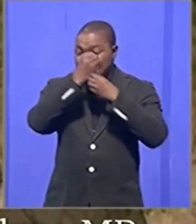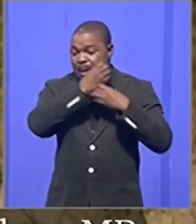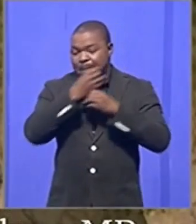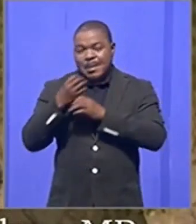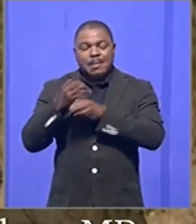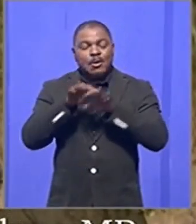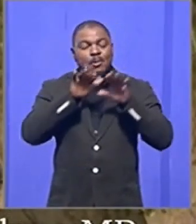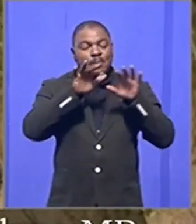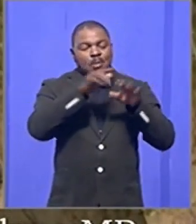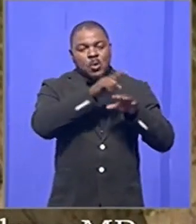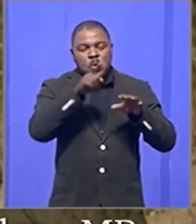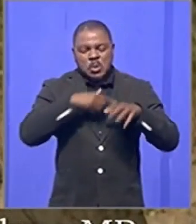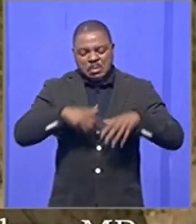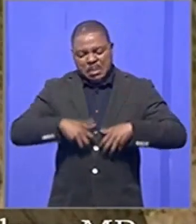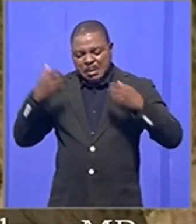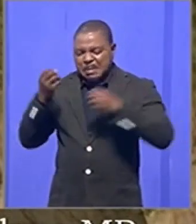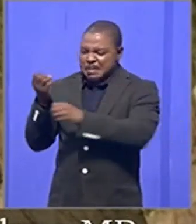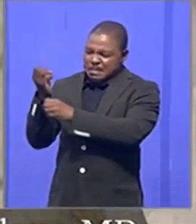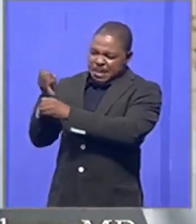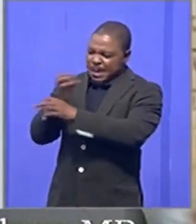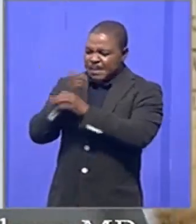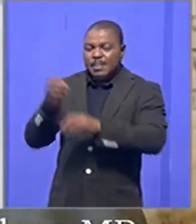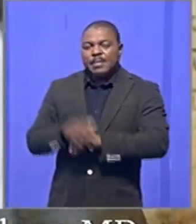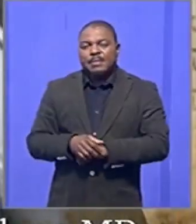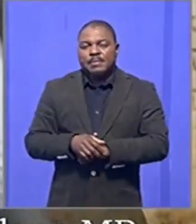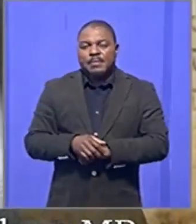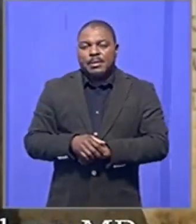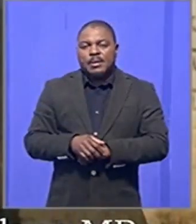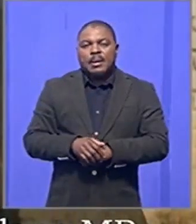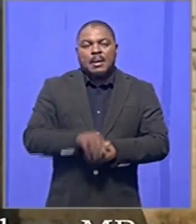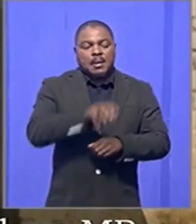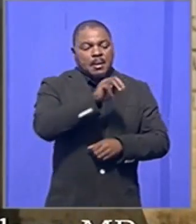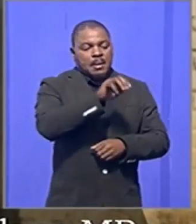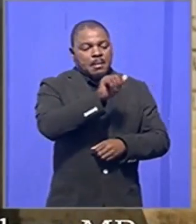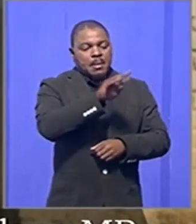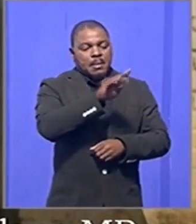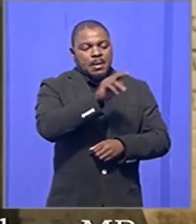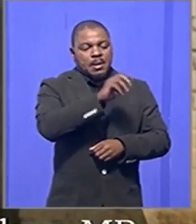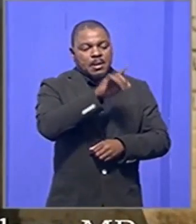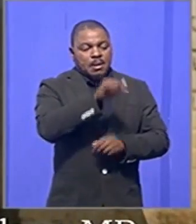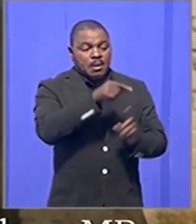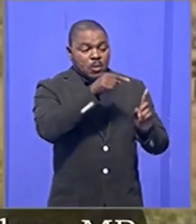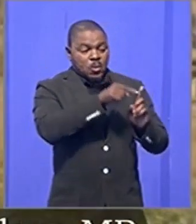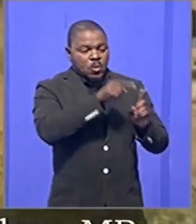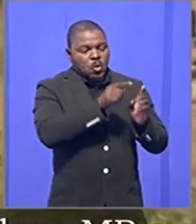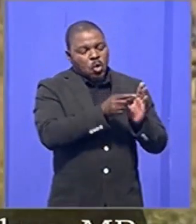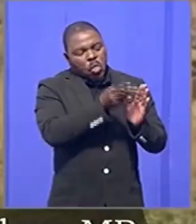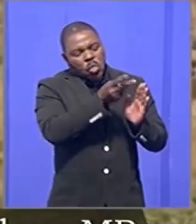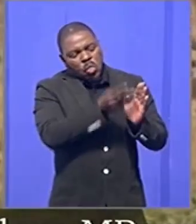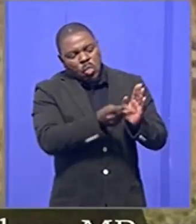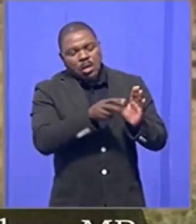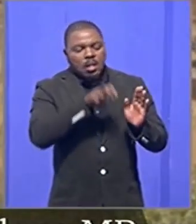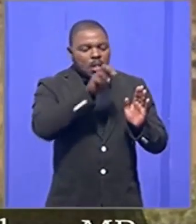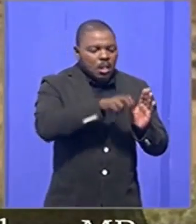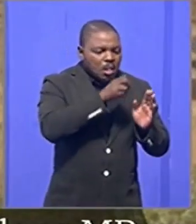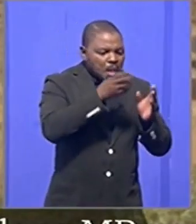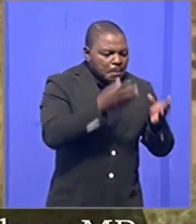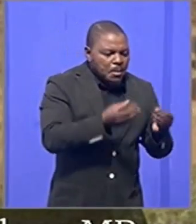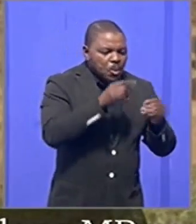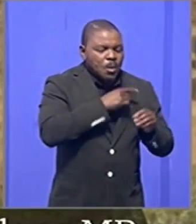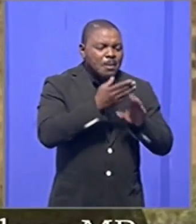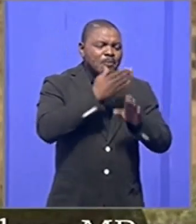sa badudi bao ba itšeetšego molao matsogong. Setopo sa Junior Mabantla se ile sa epolwa go tšwa lebitleng le lengwe dibeke morago ga go